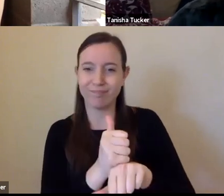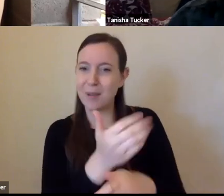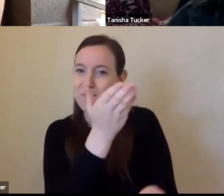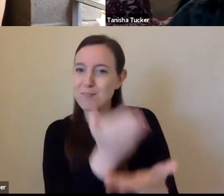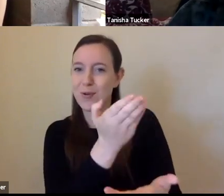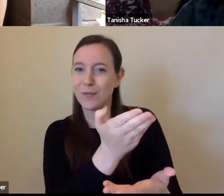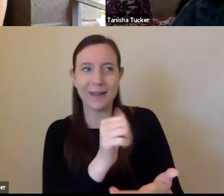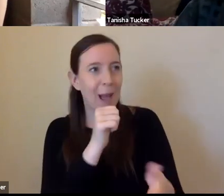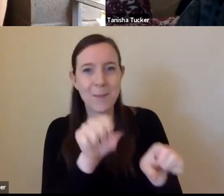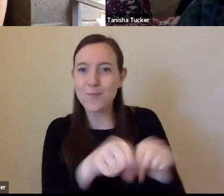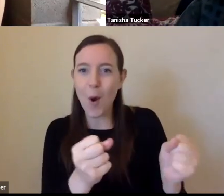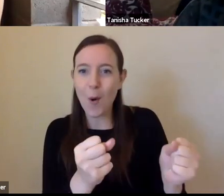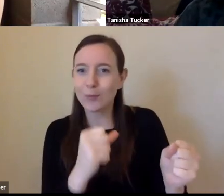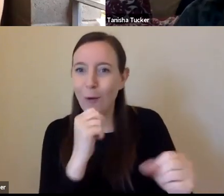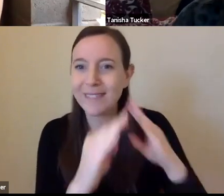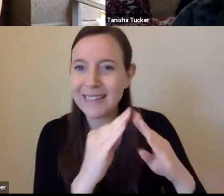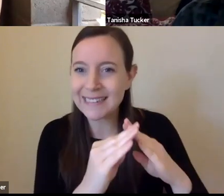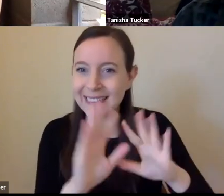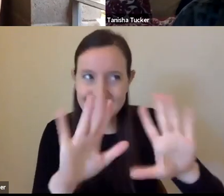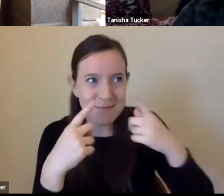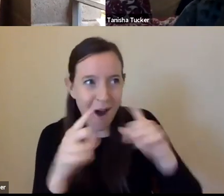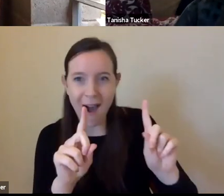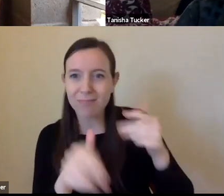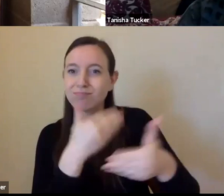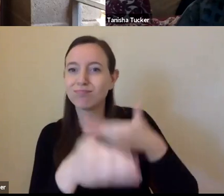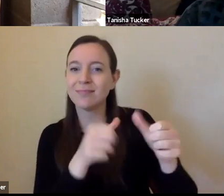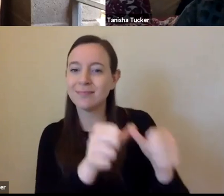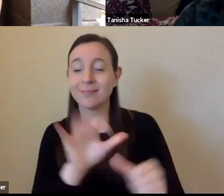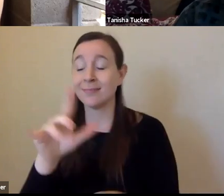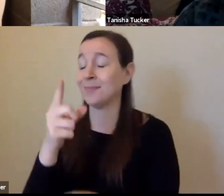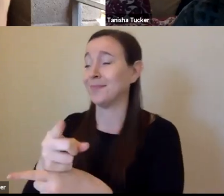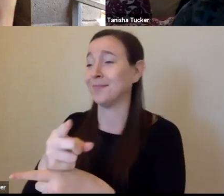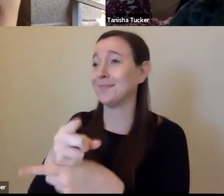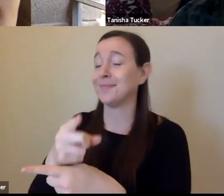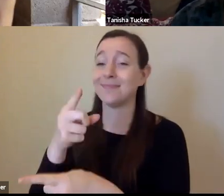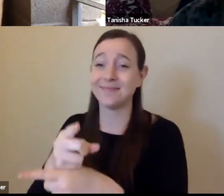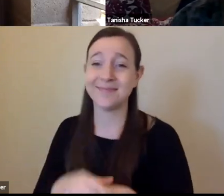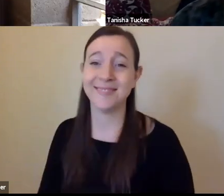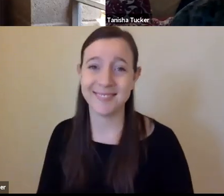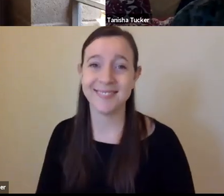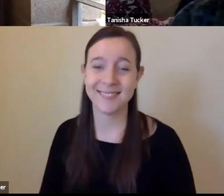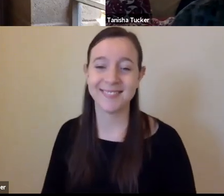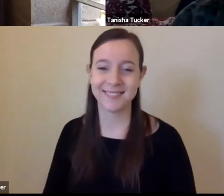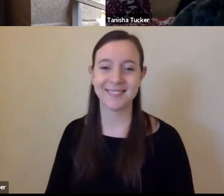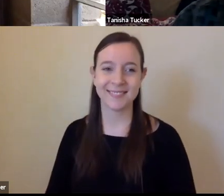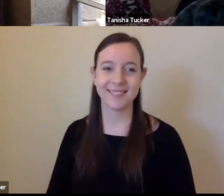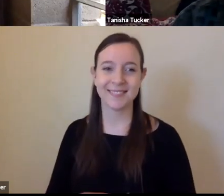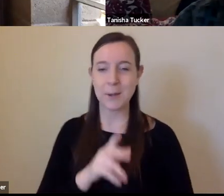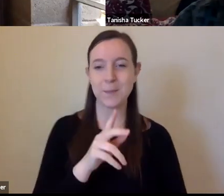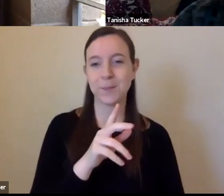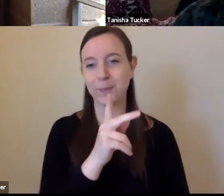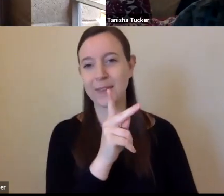Just these tools, they work, and keep using them. That's right. Yeah. That's right. So I have